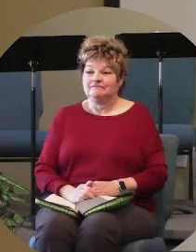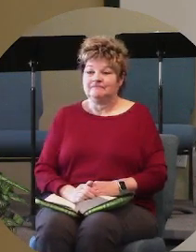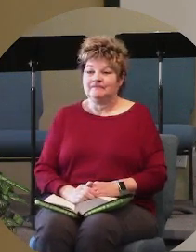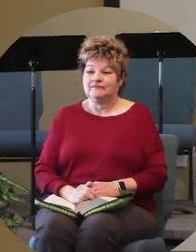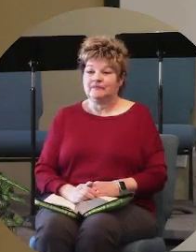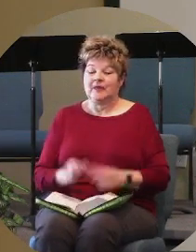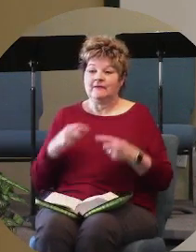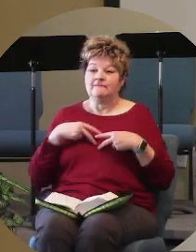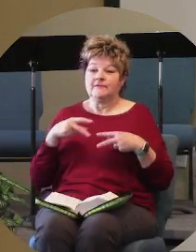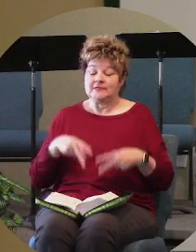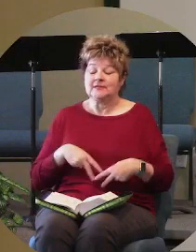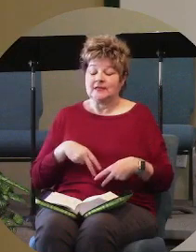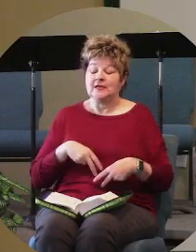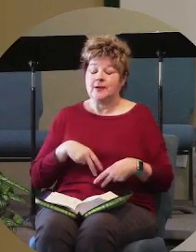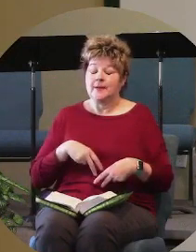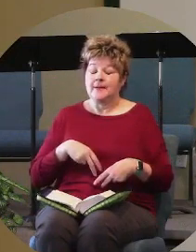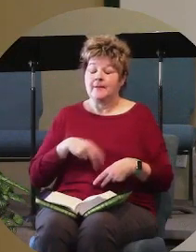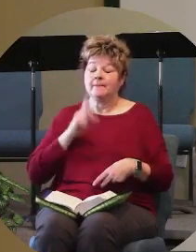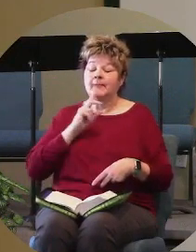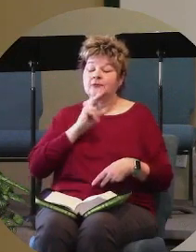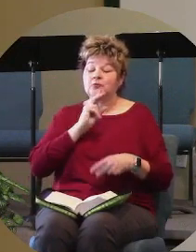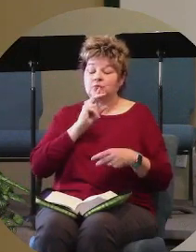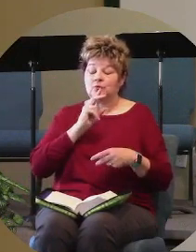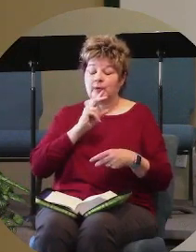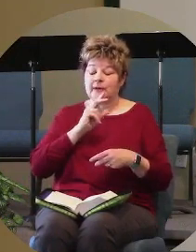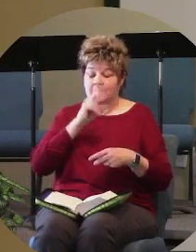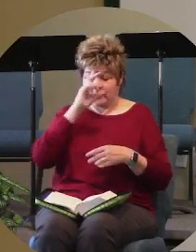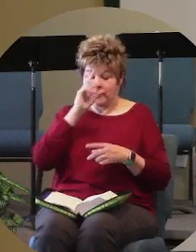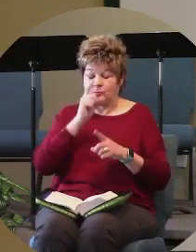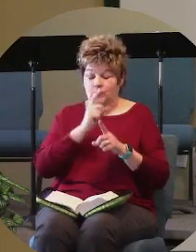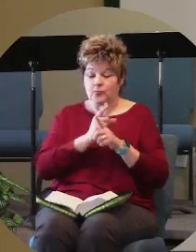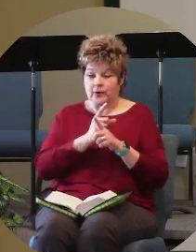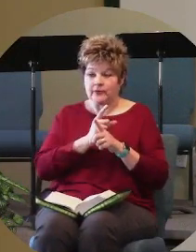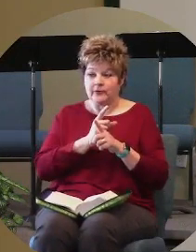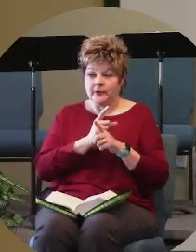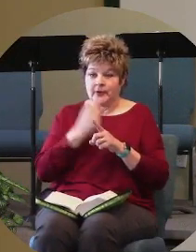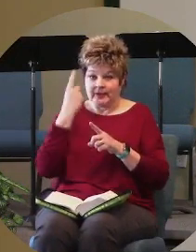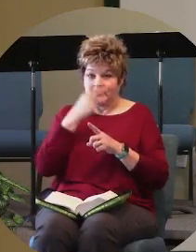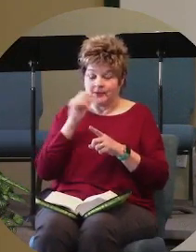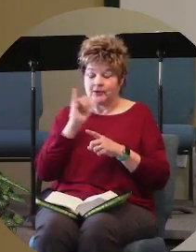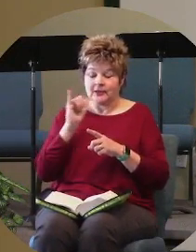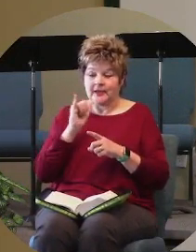Physically, Roy and I look a lot alike, but even our DNA is a little off.